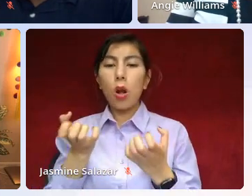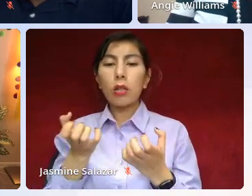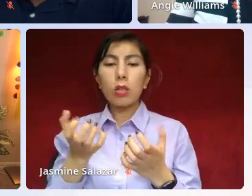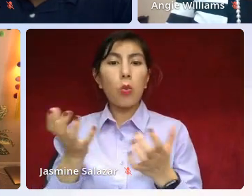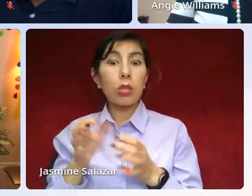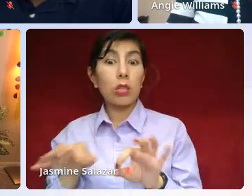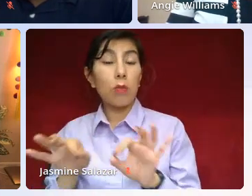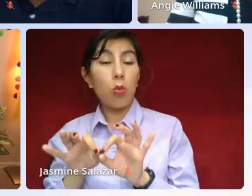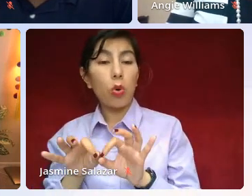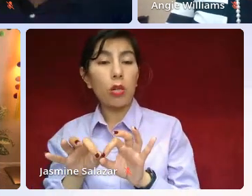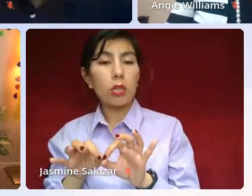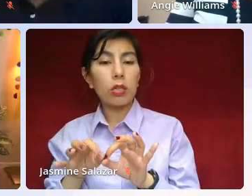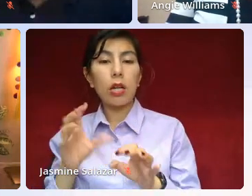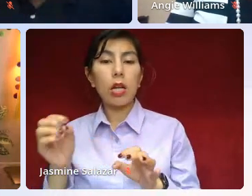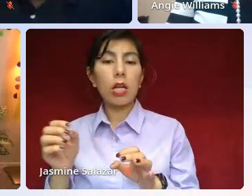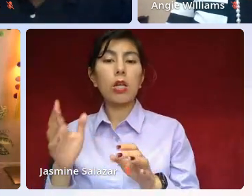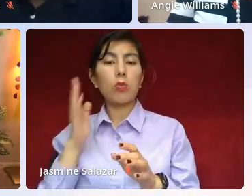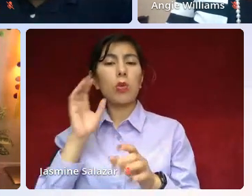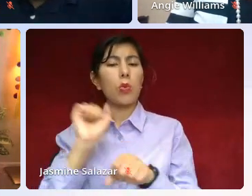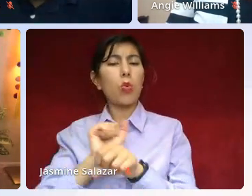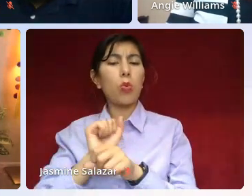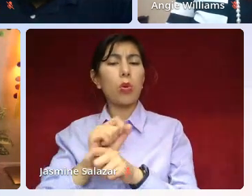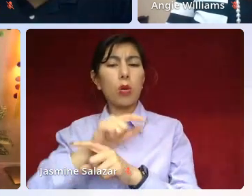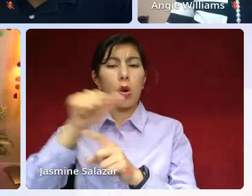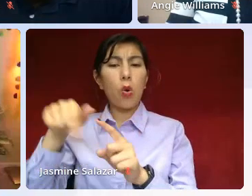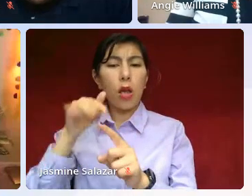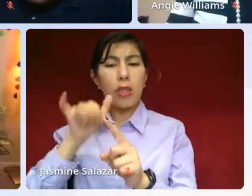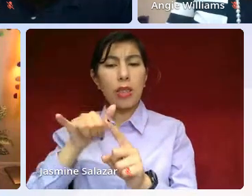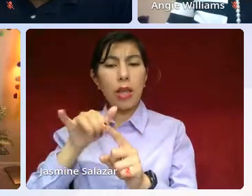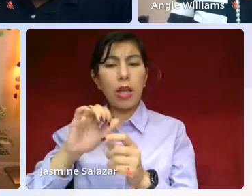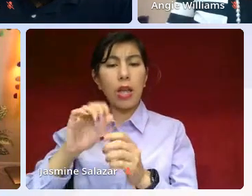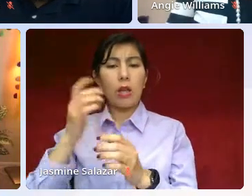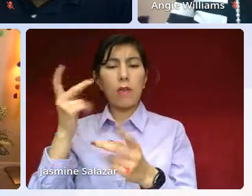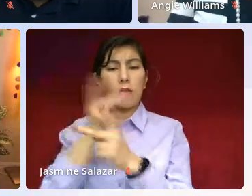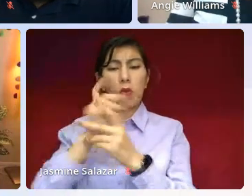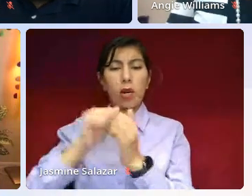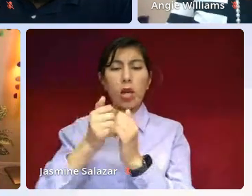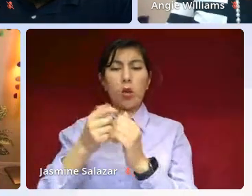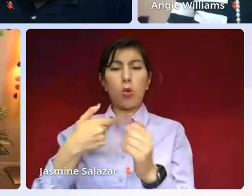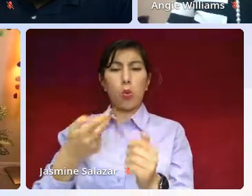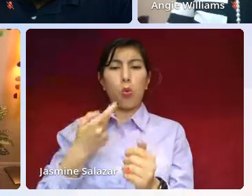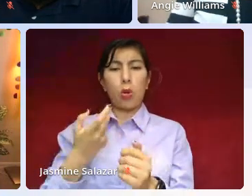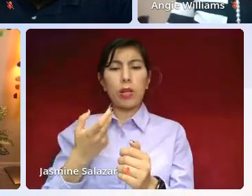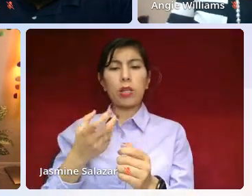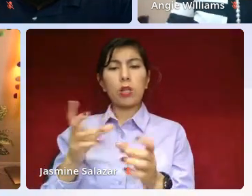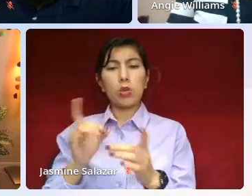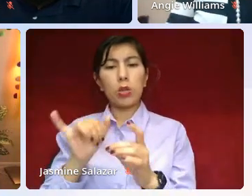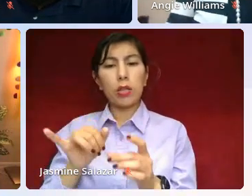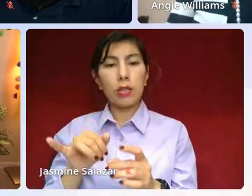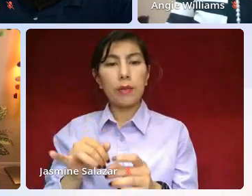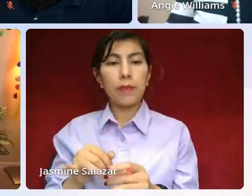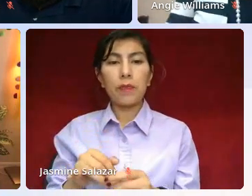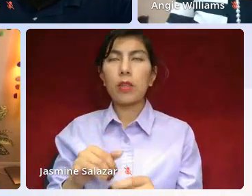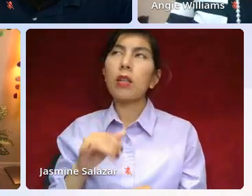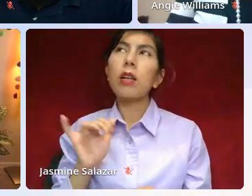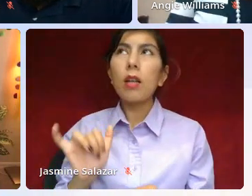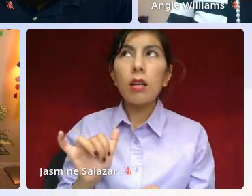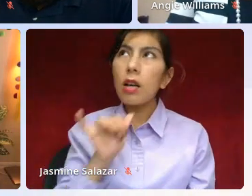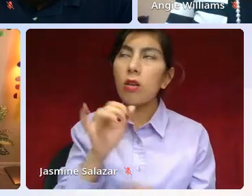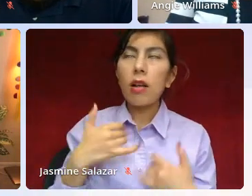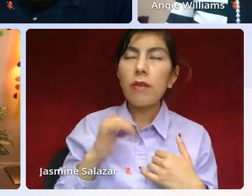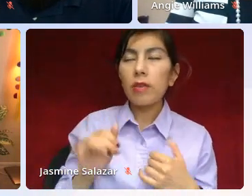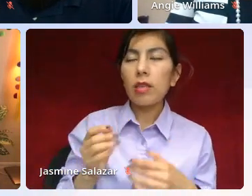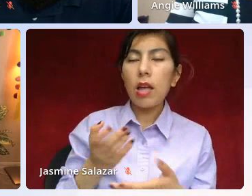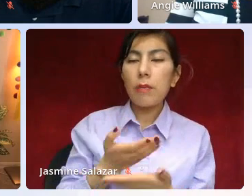important, and then we'll work around that and figure out how we do that. It's not, oh, well, I don't have that material, so I